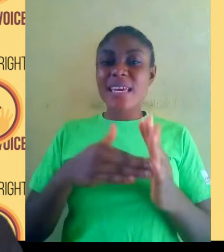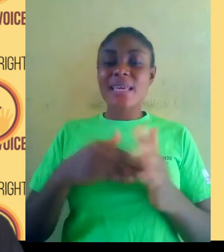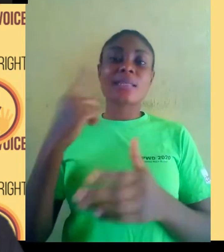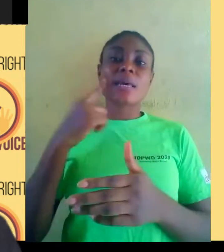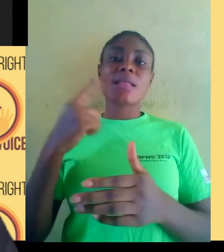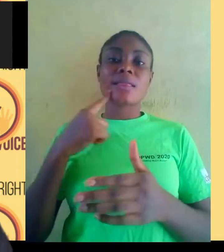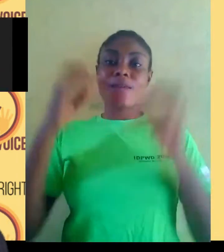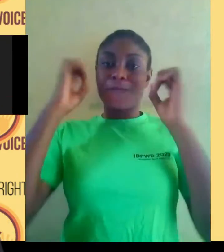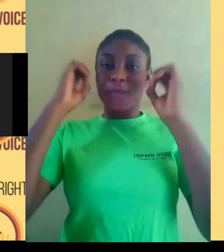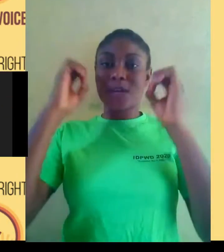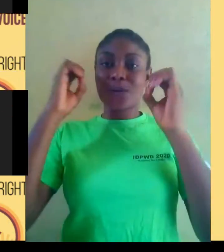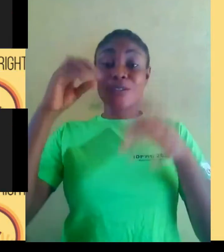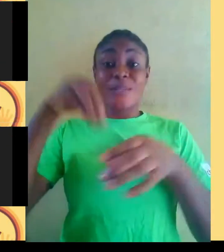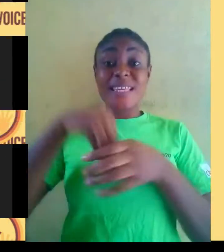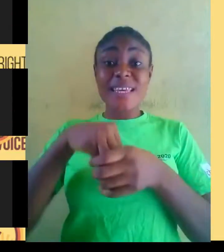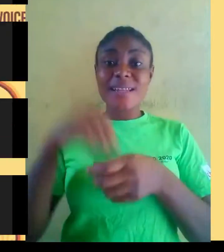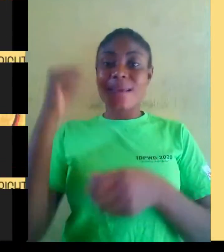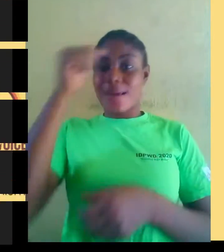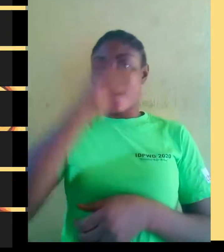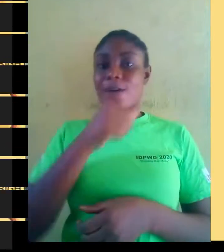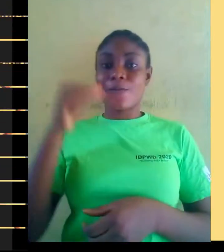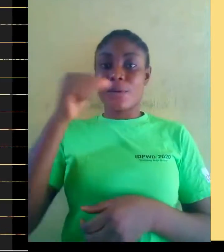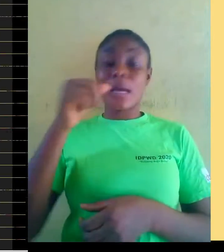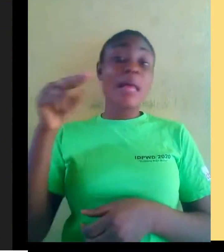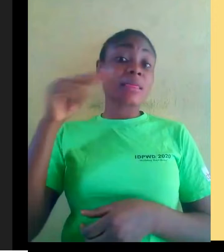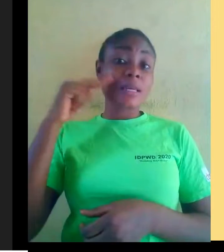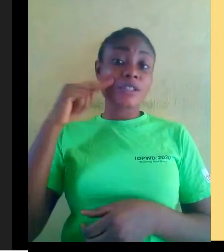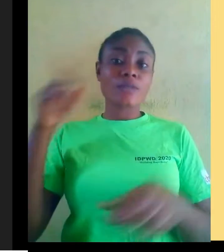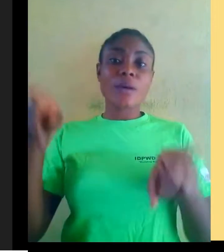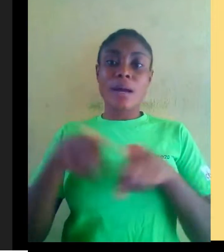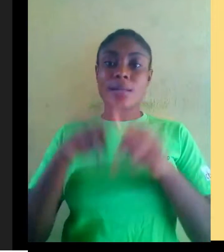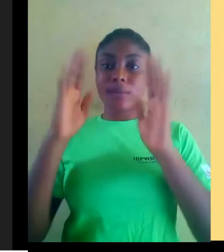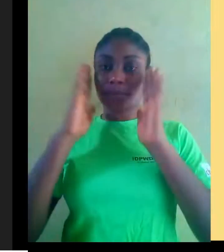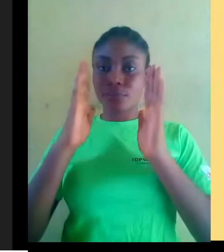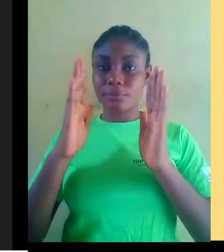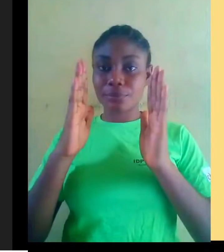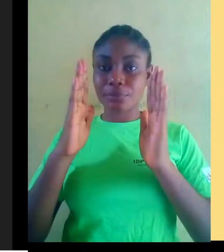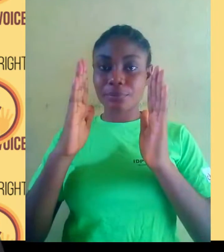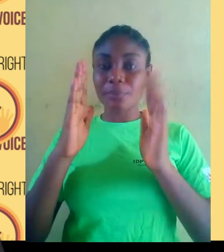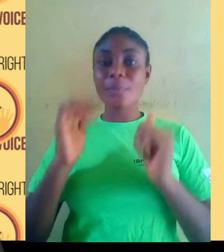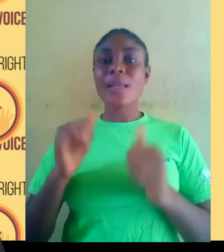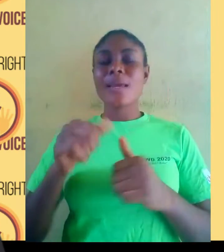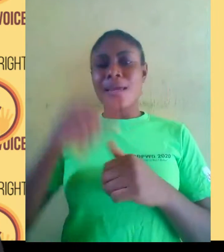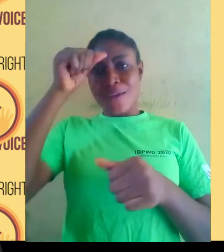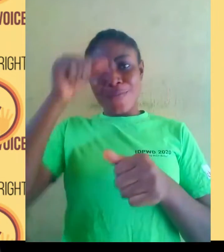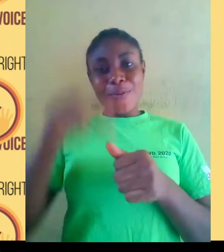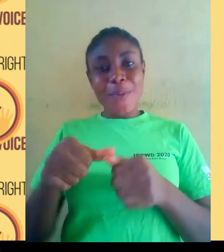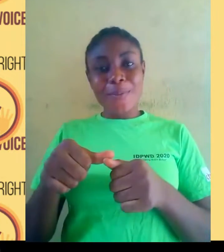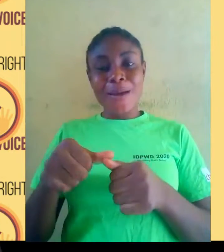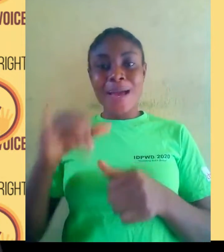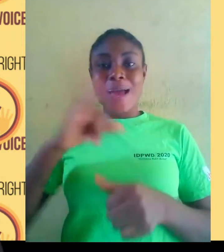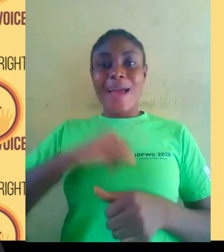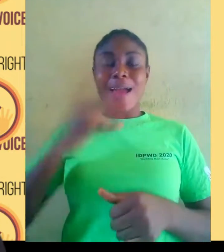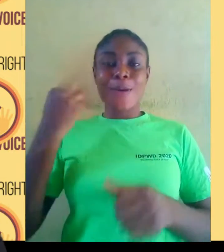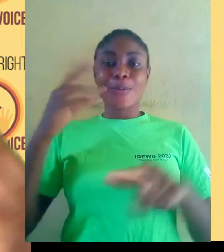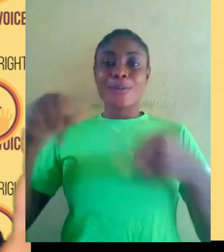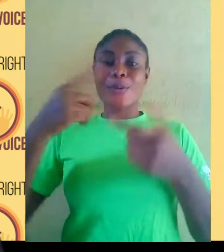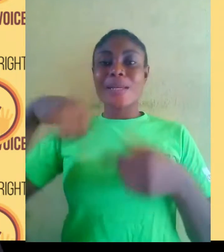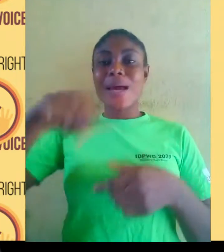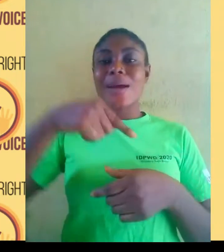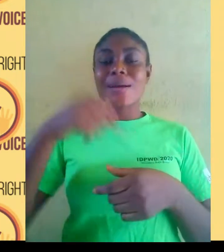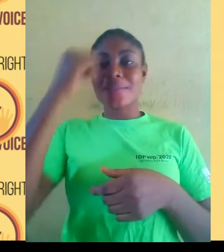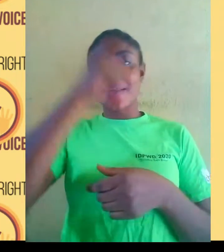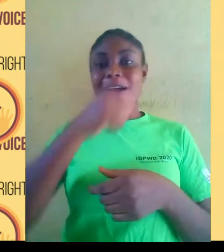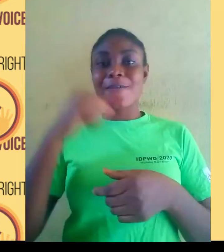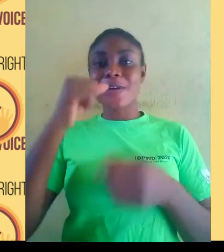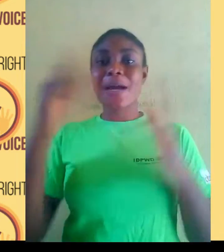deaf education in Africa, Nigeria as a focus. Remember, I was going around the African